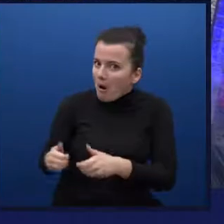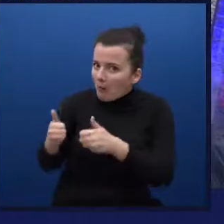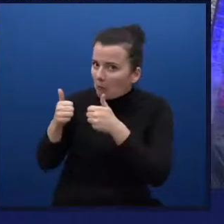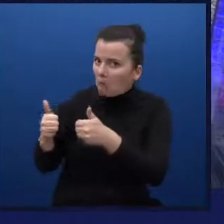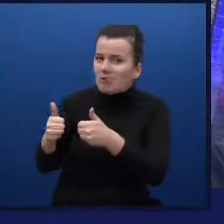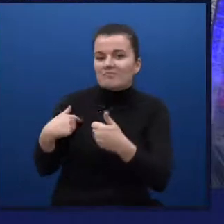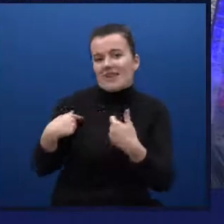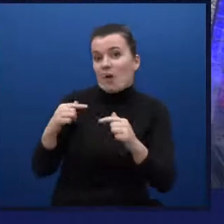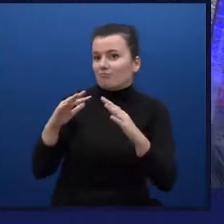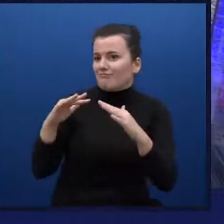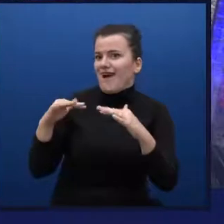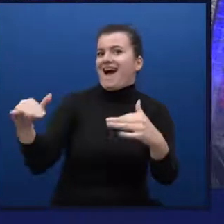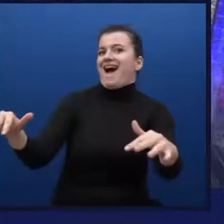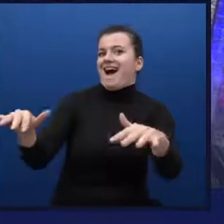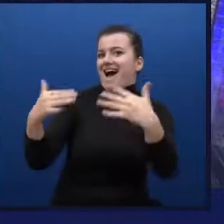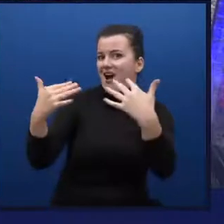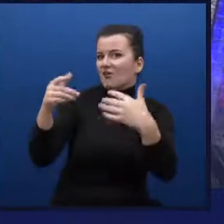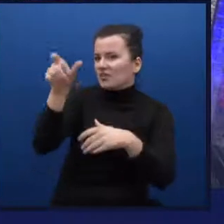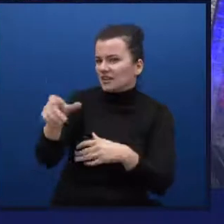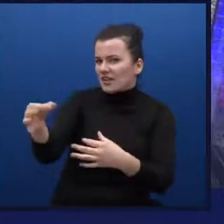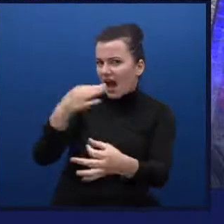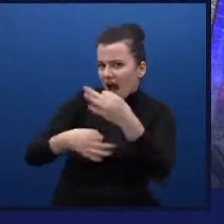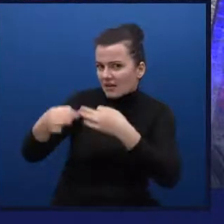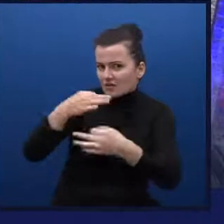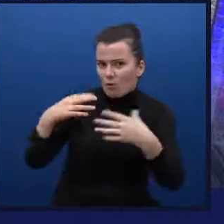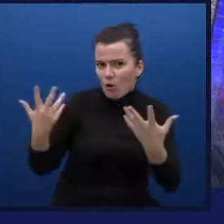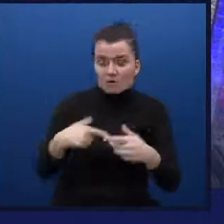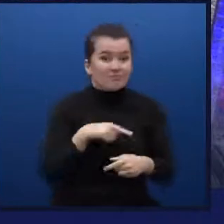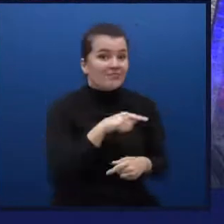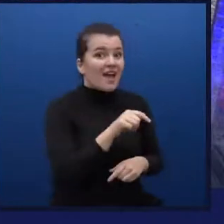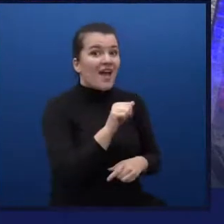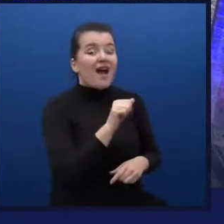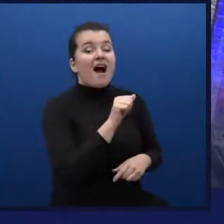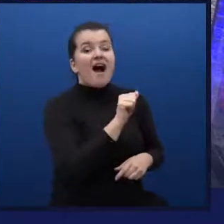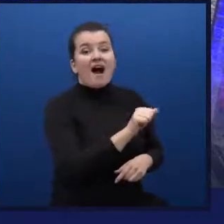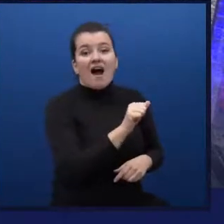actually. You've combined IoT with virtual reality.